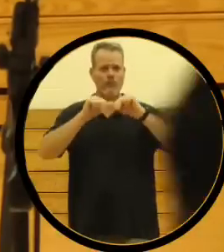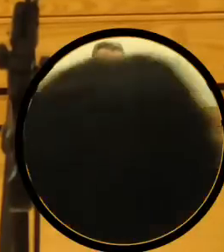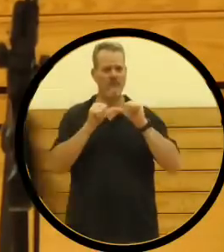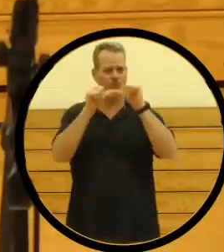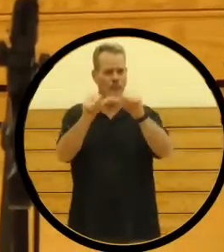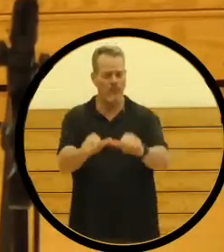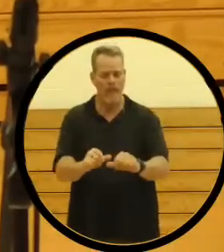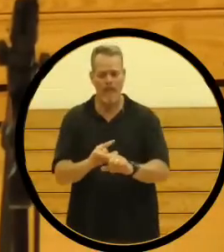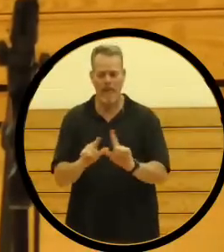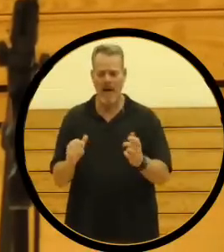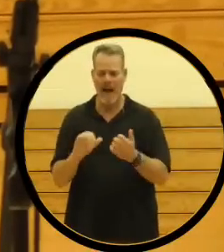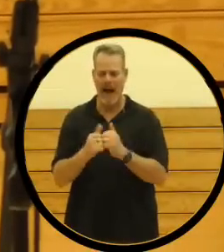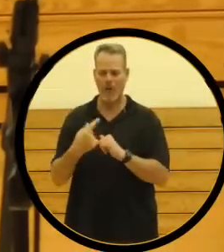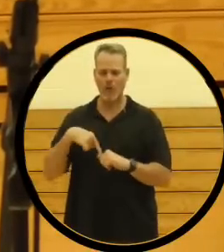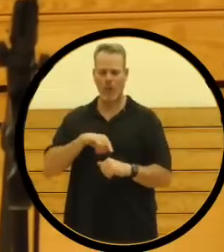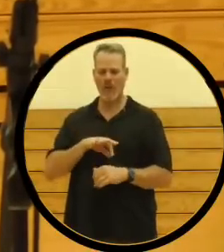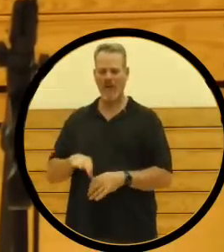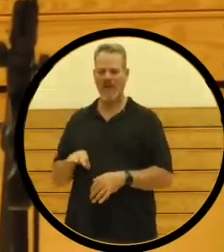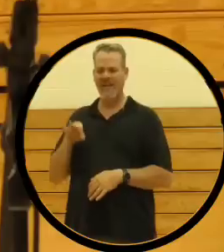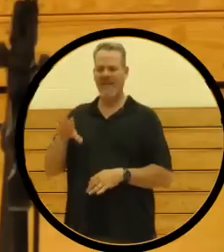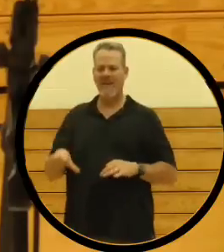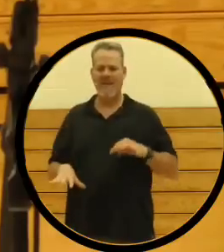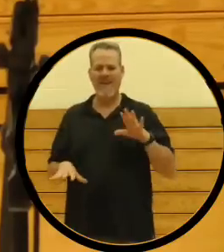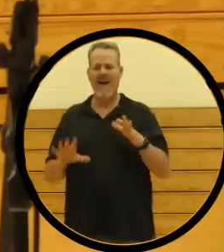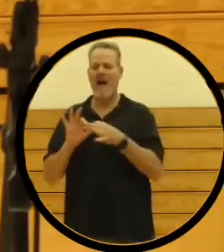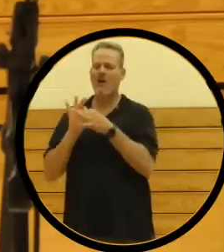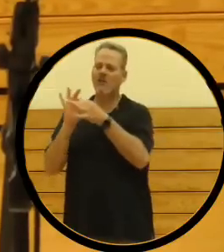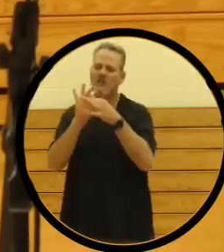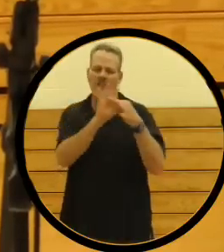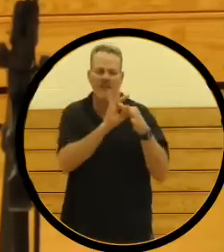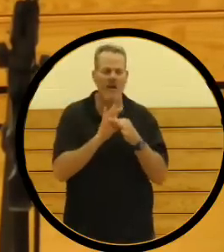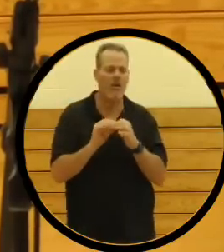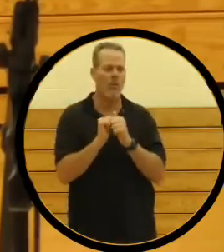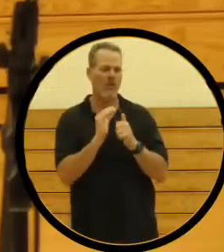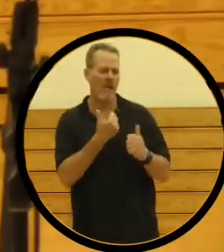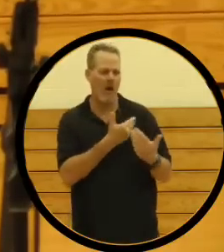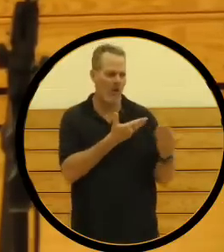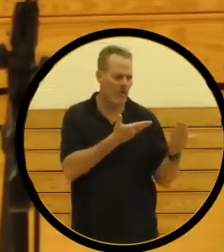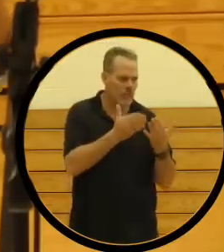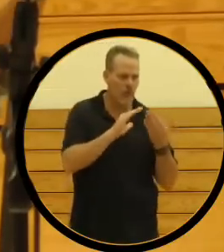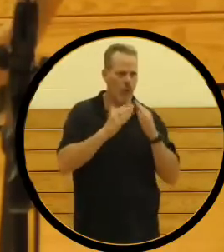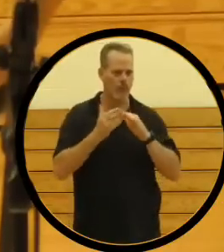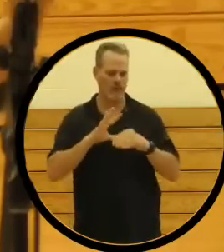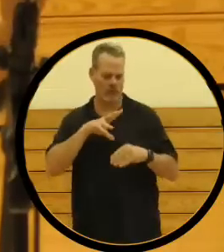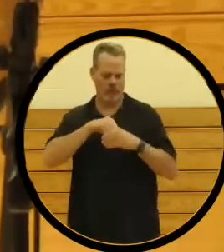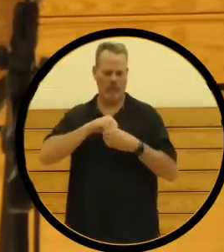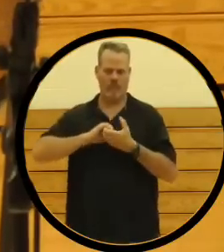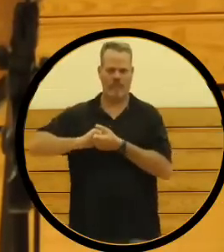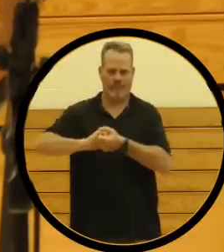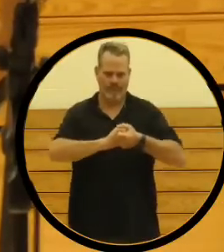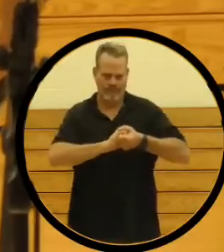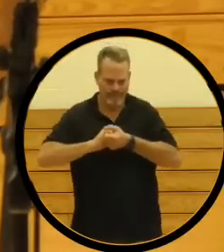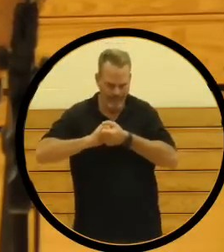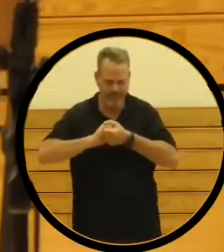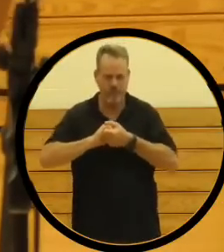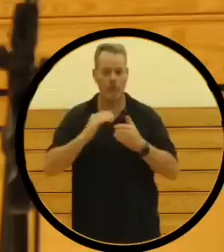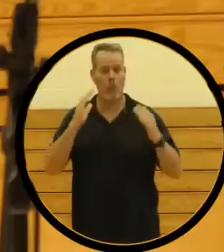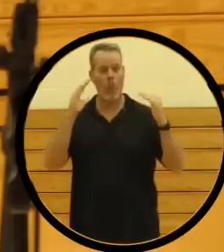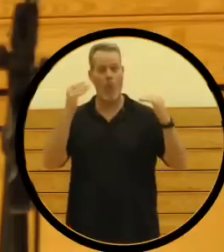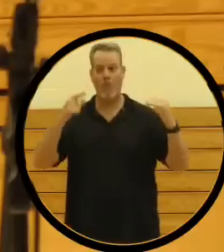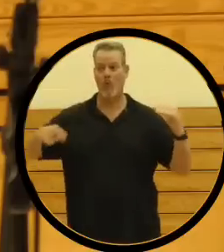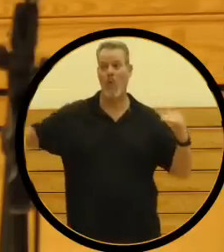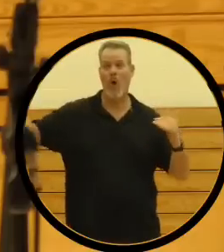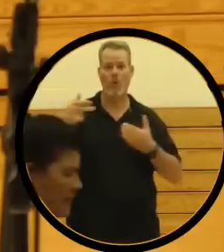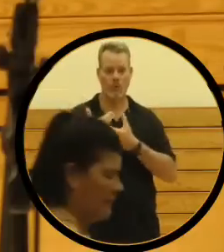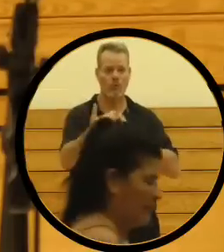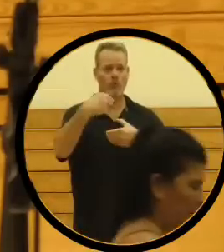but investing in the relationships and friendships and trust within and across communities. So I hope you will